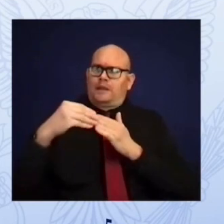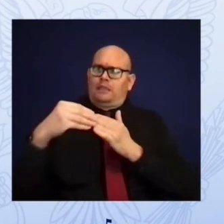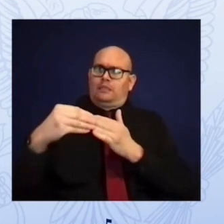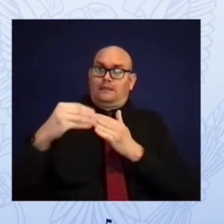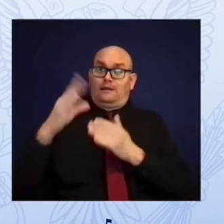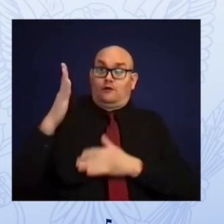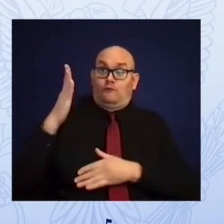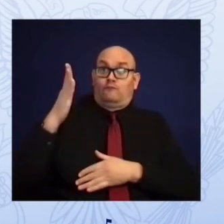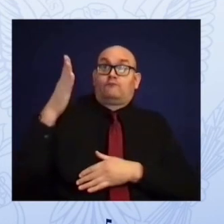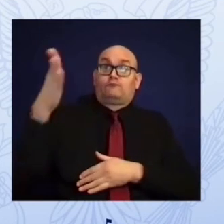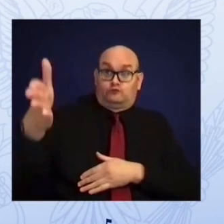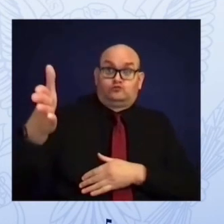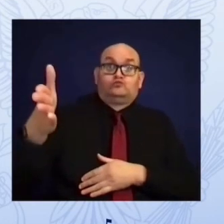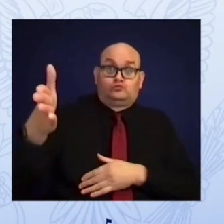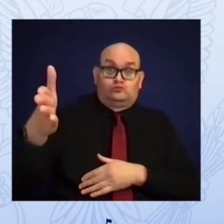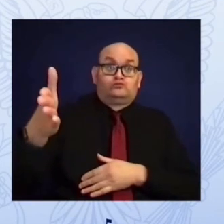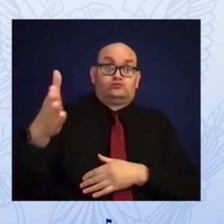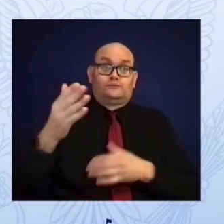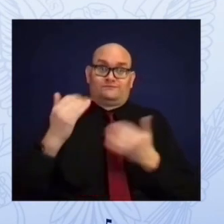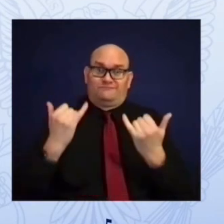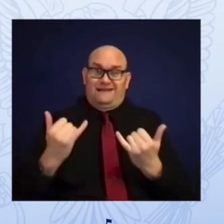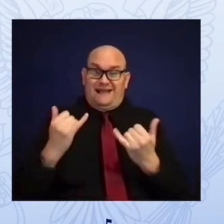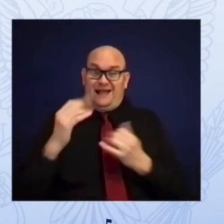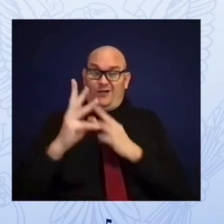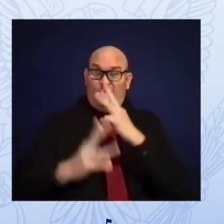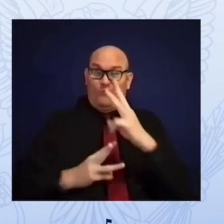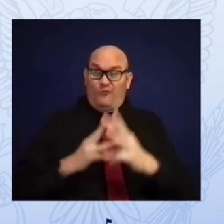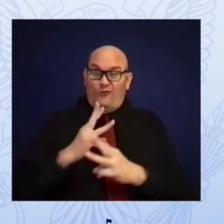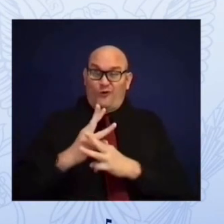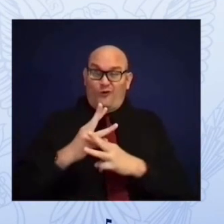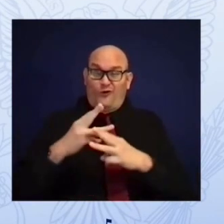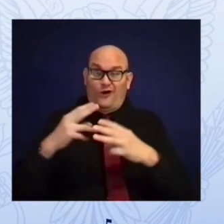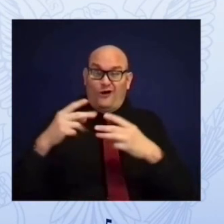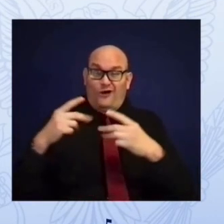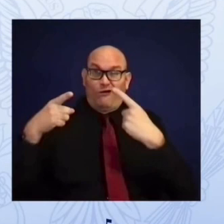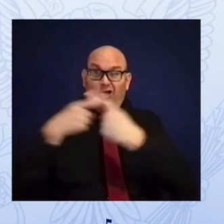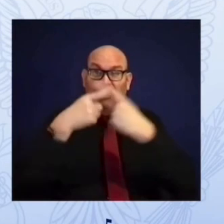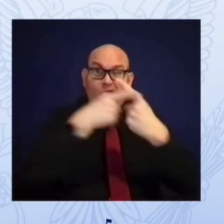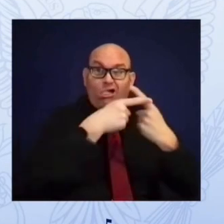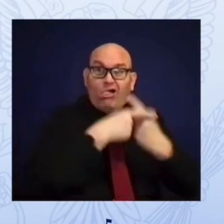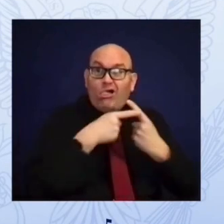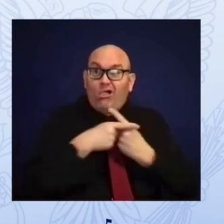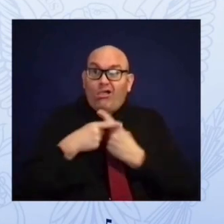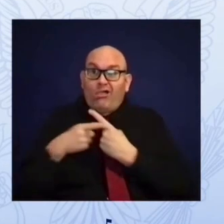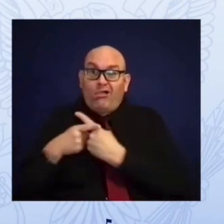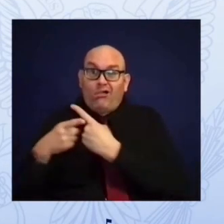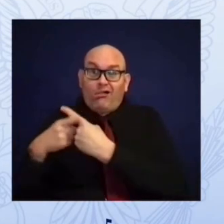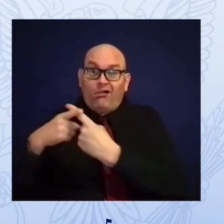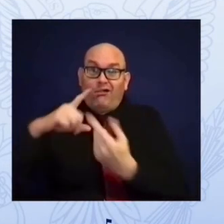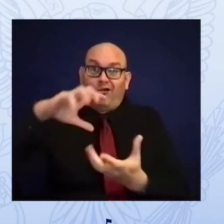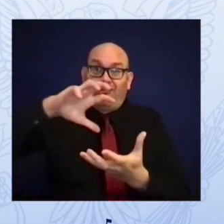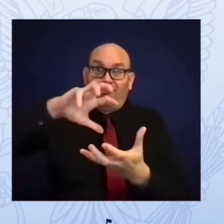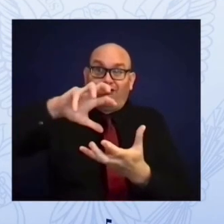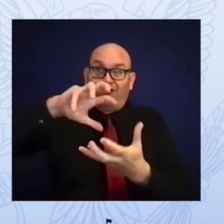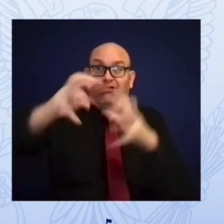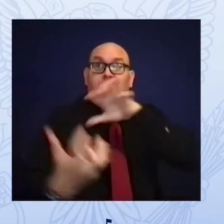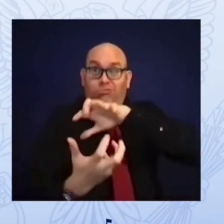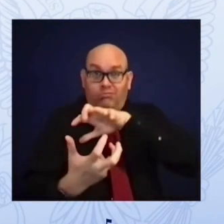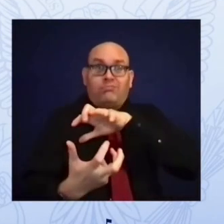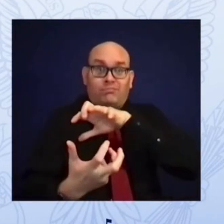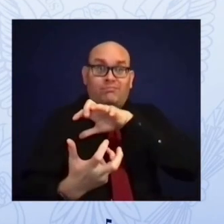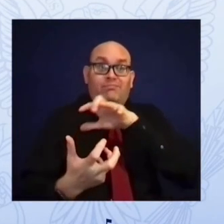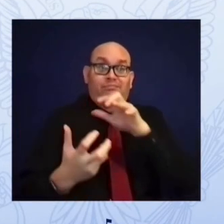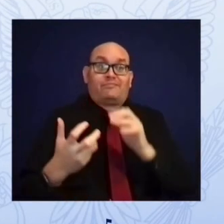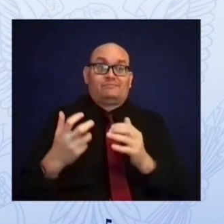times, which in the creative community is more necessary than ever in bringing people together in a